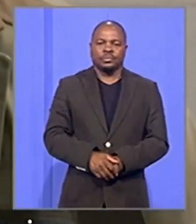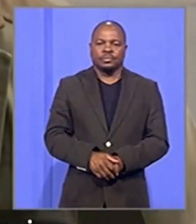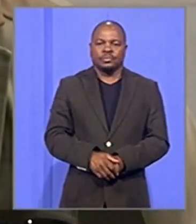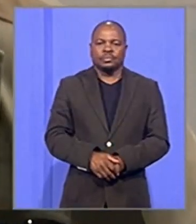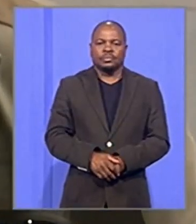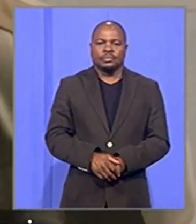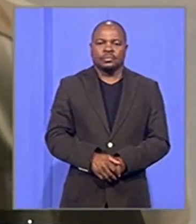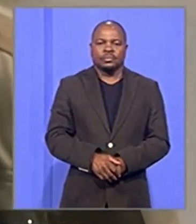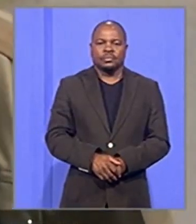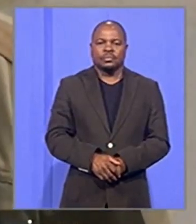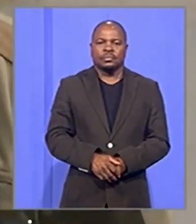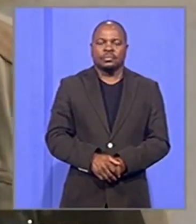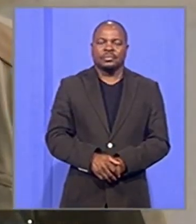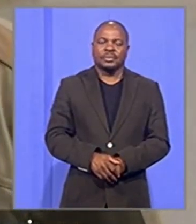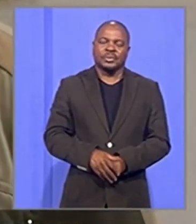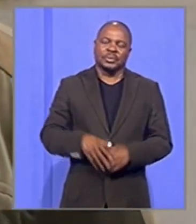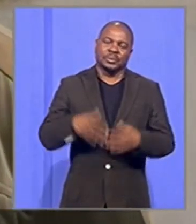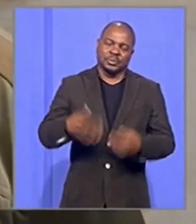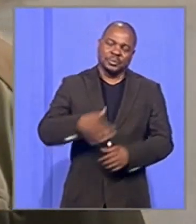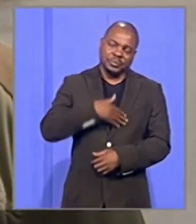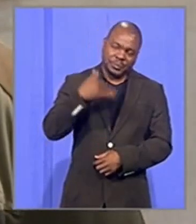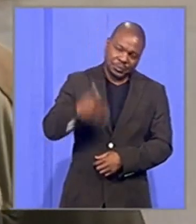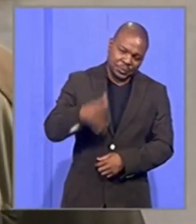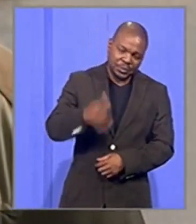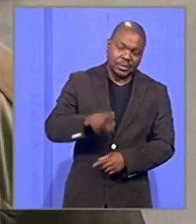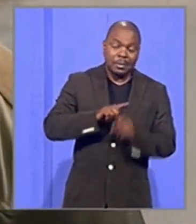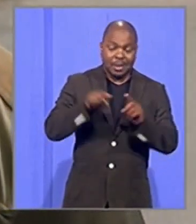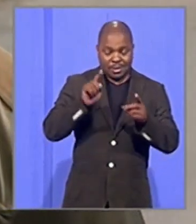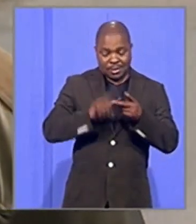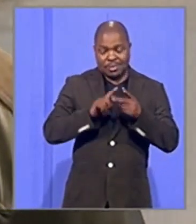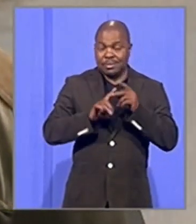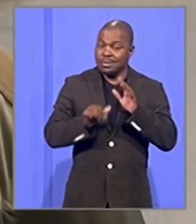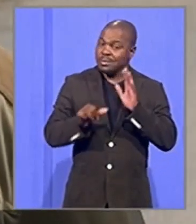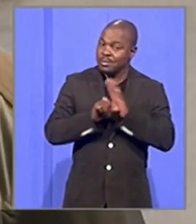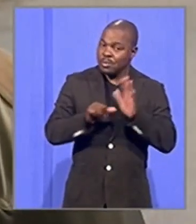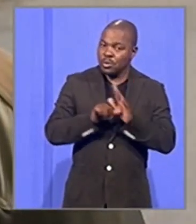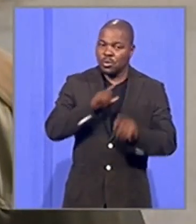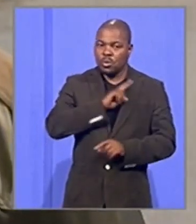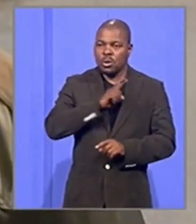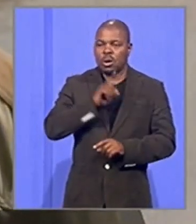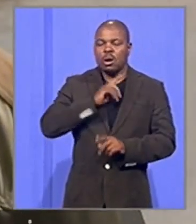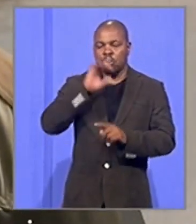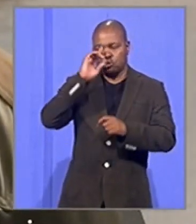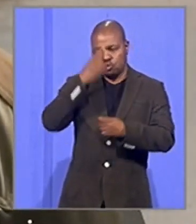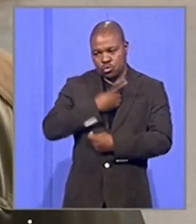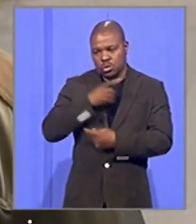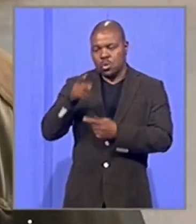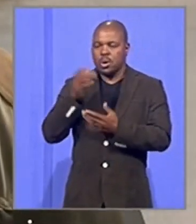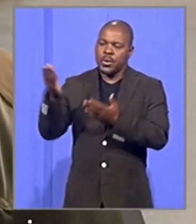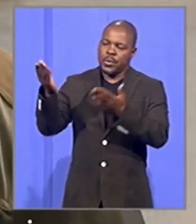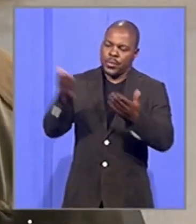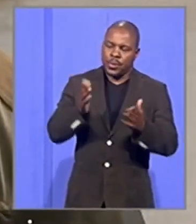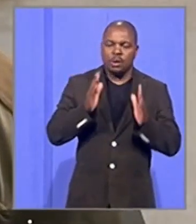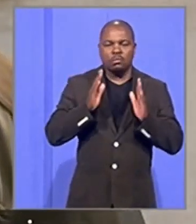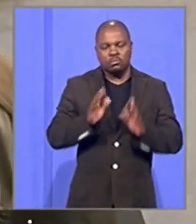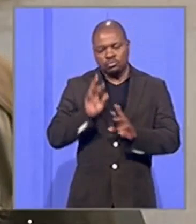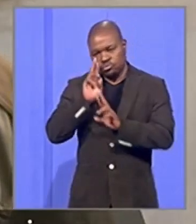was very painful and it was significant for us to have received our daughter in dignified manner